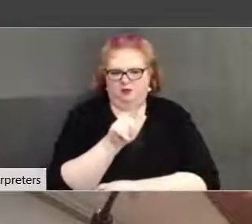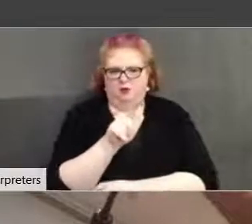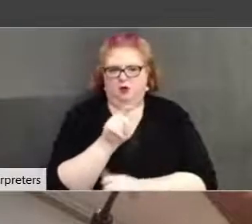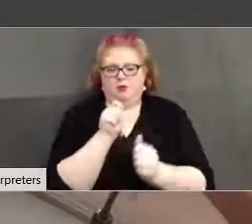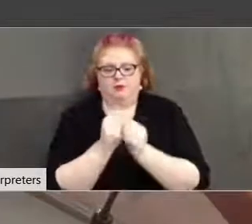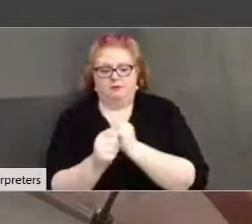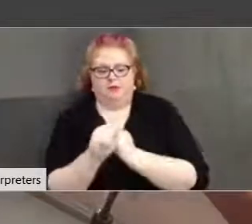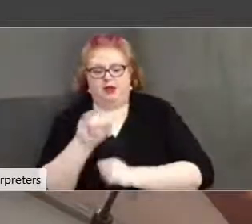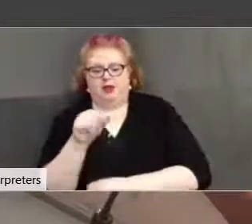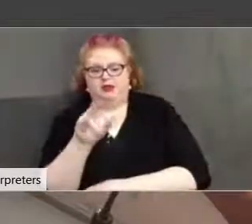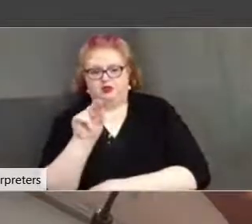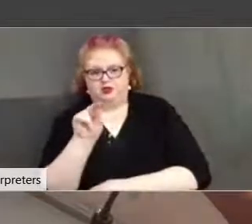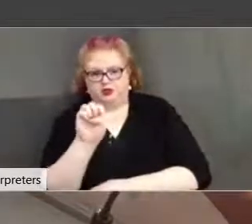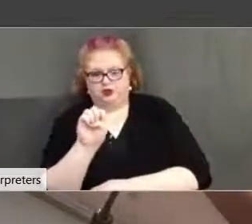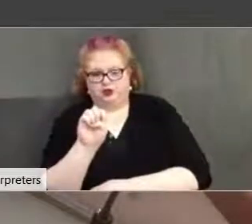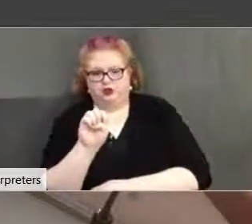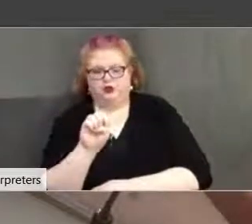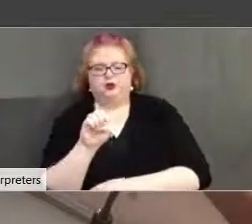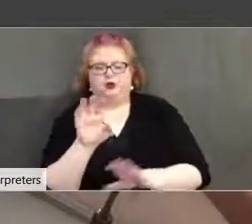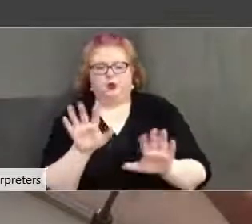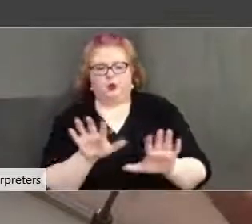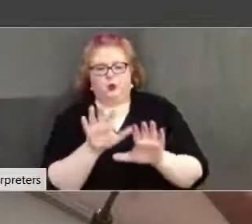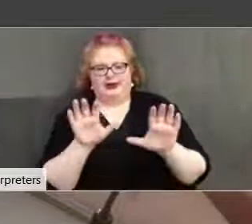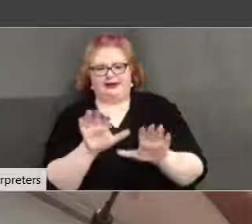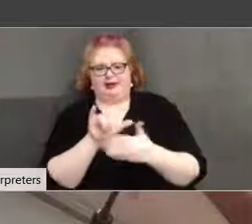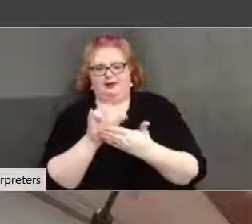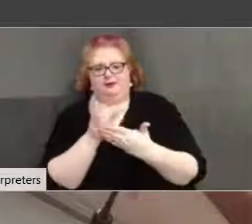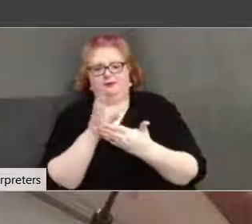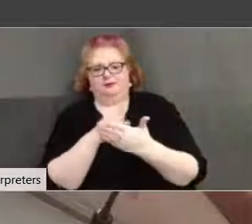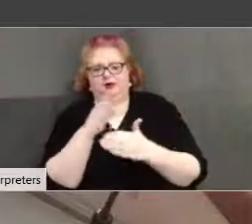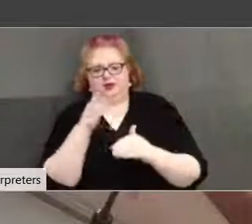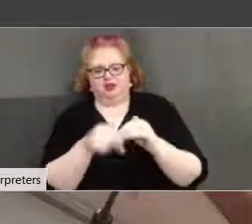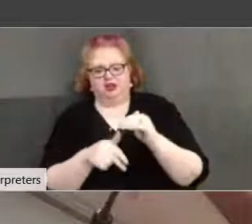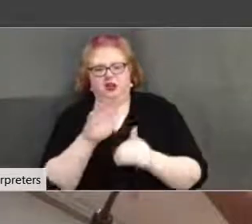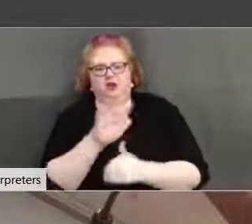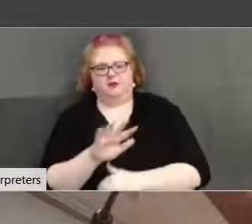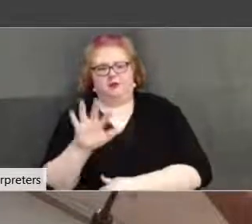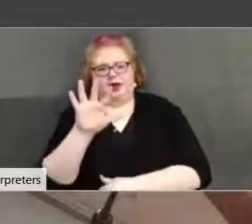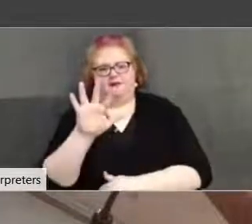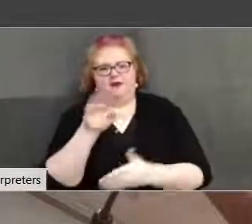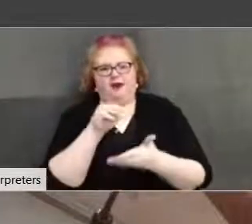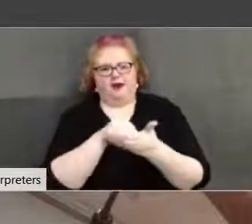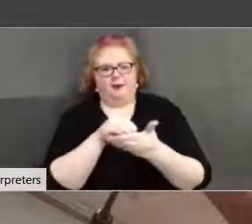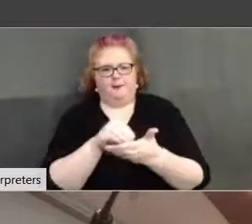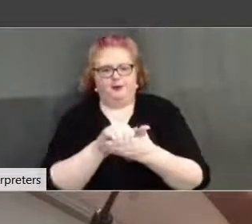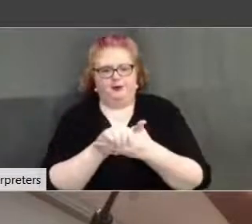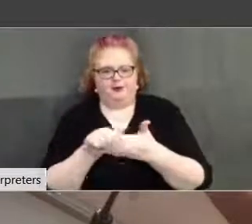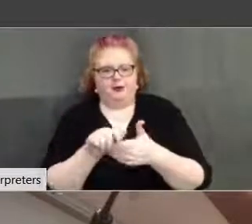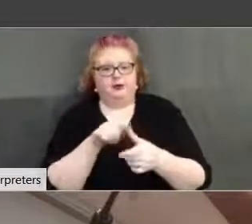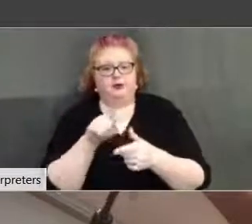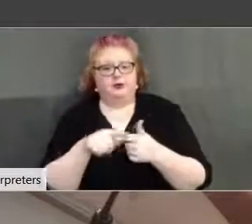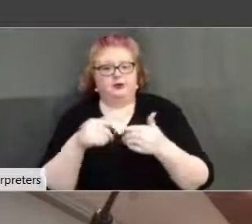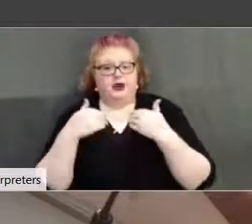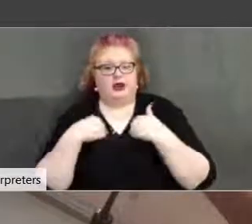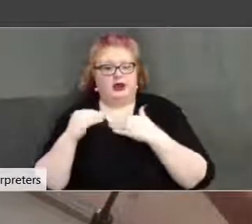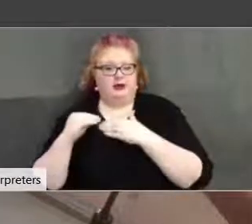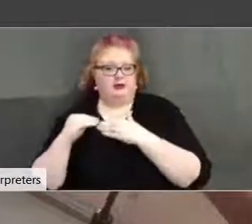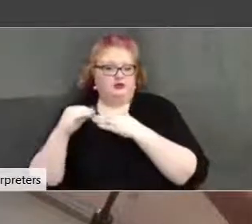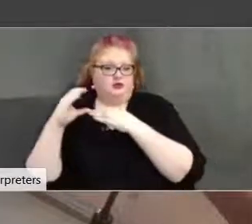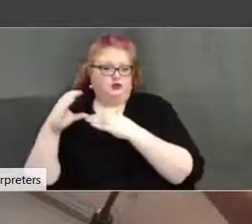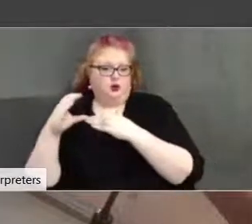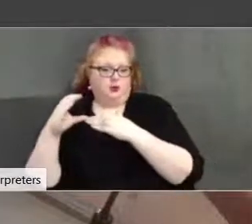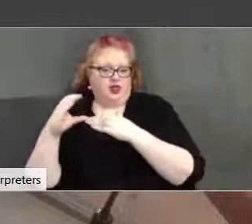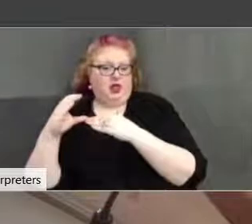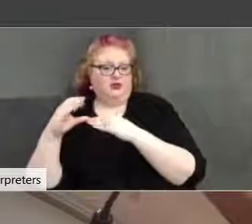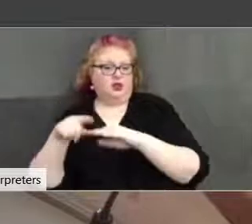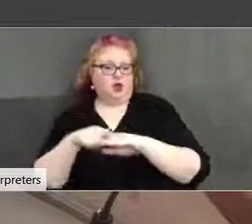around $5 million or so, which created a budget surplus long-term for $6 million. That $6 million was